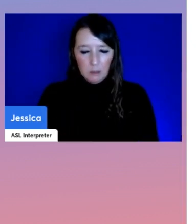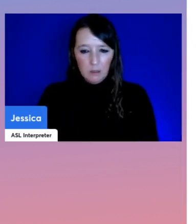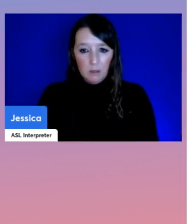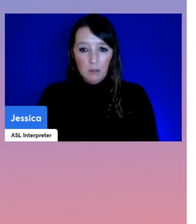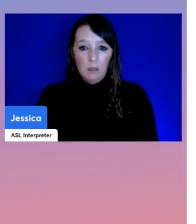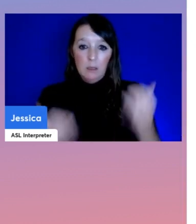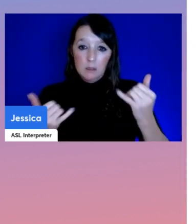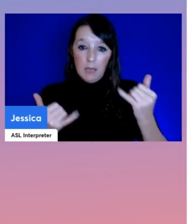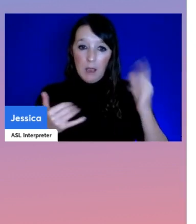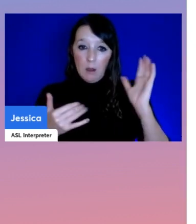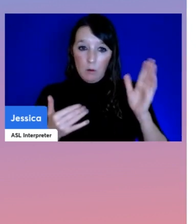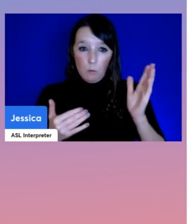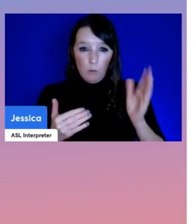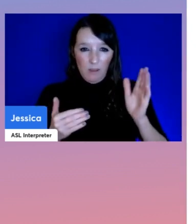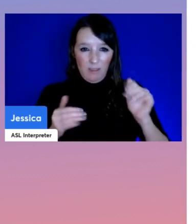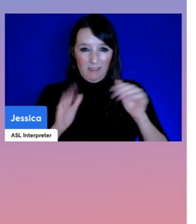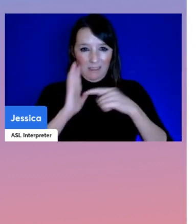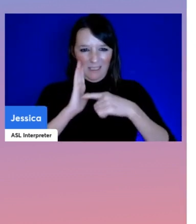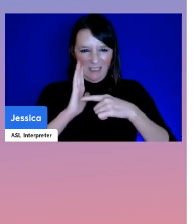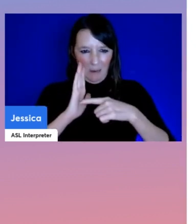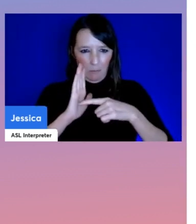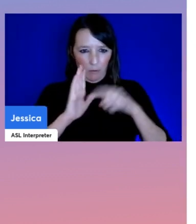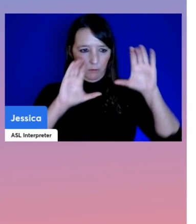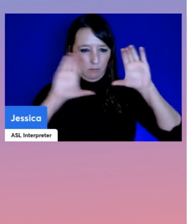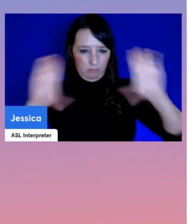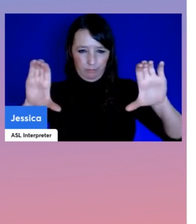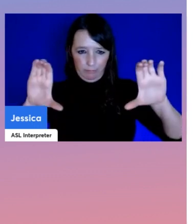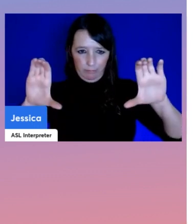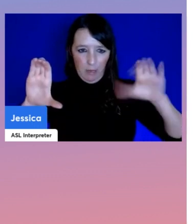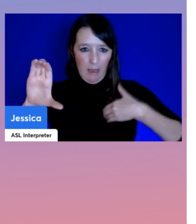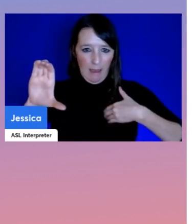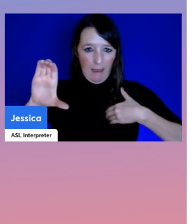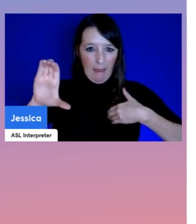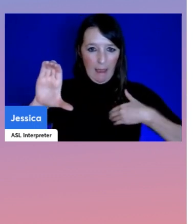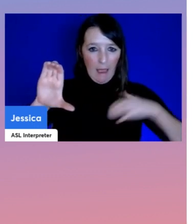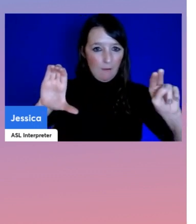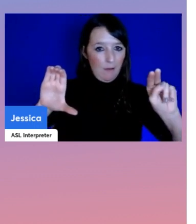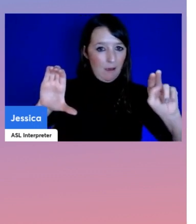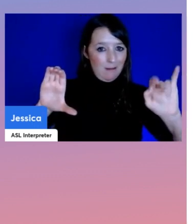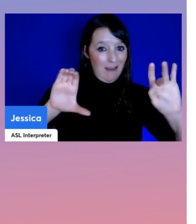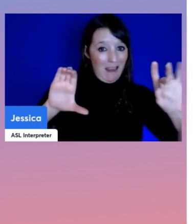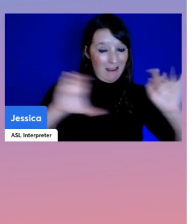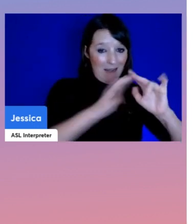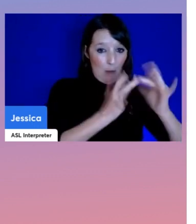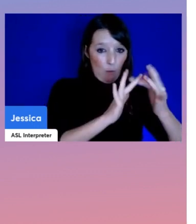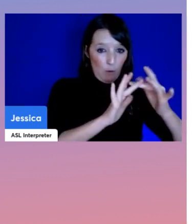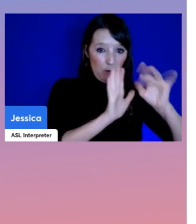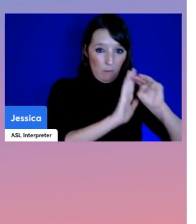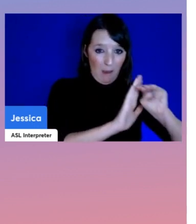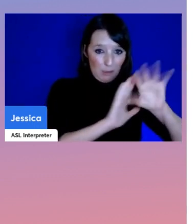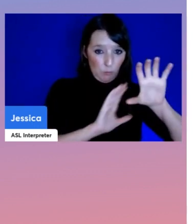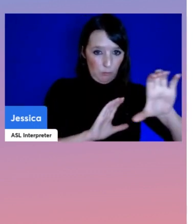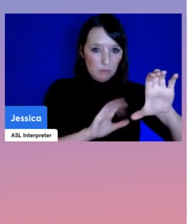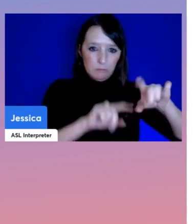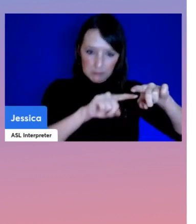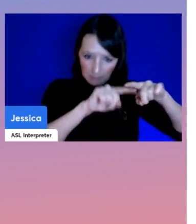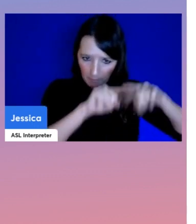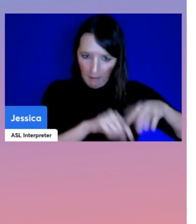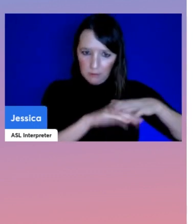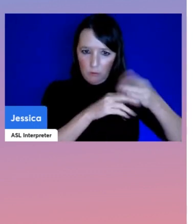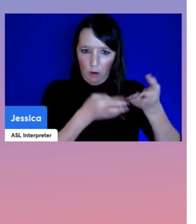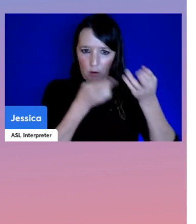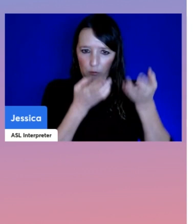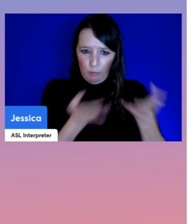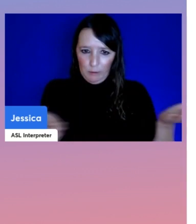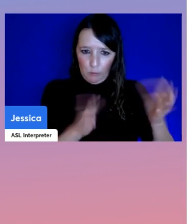look at this specific example. We have the network module, which requires the existence of a resource group. So